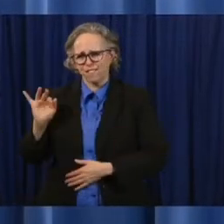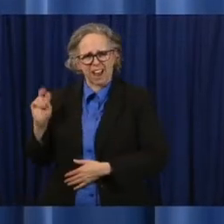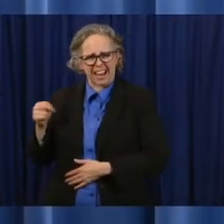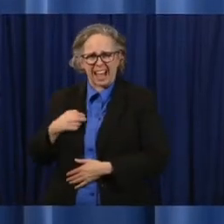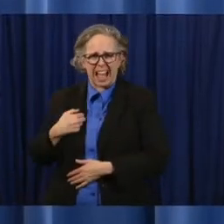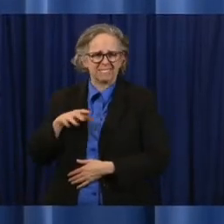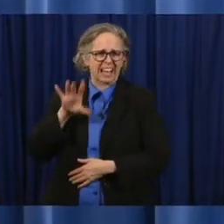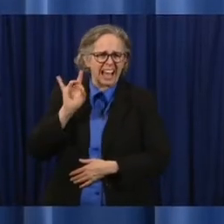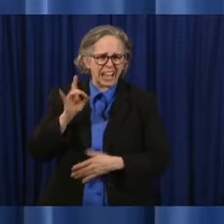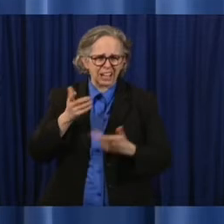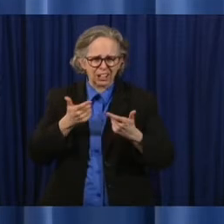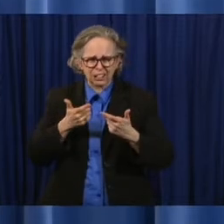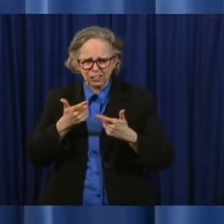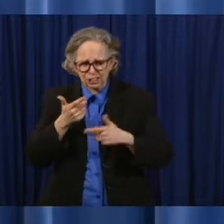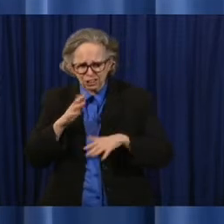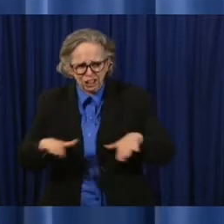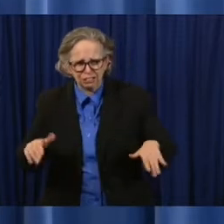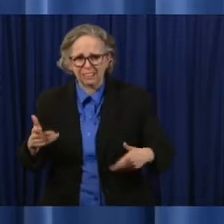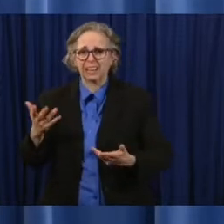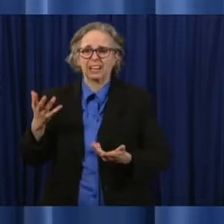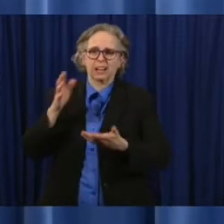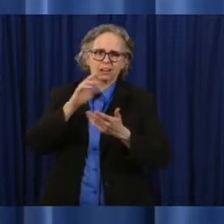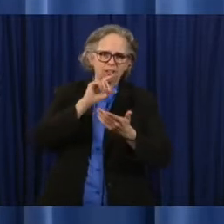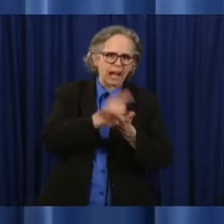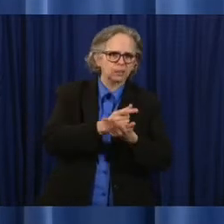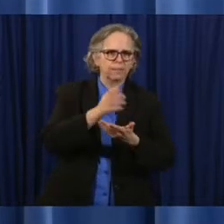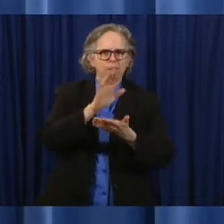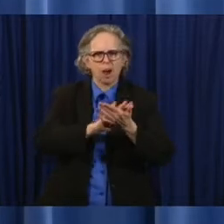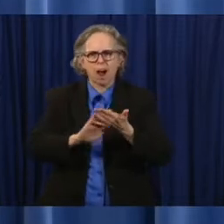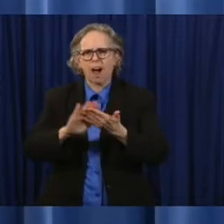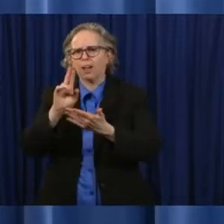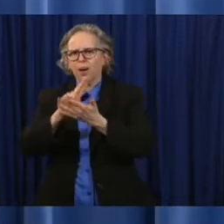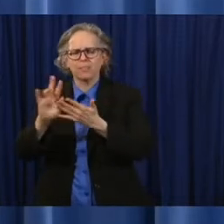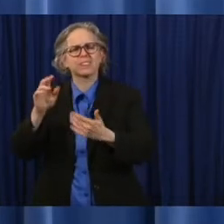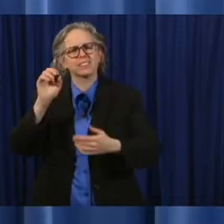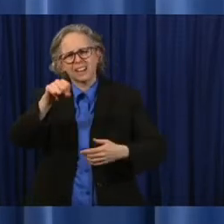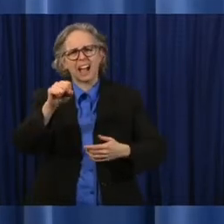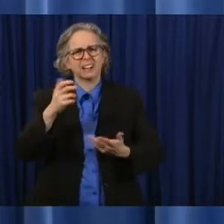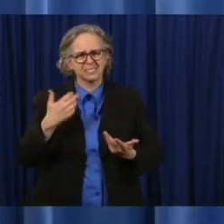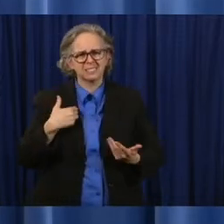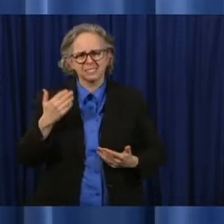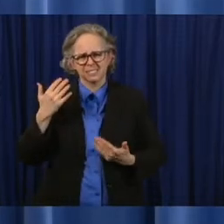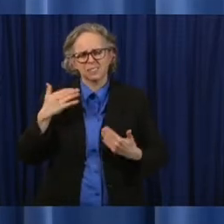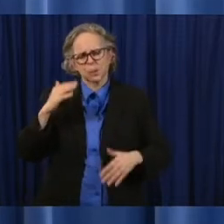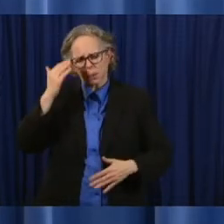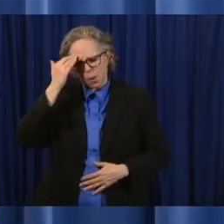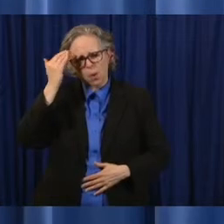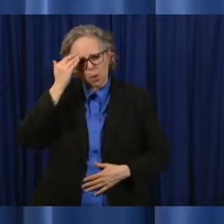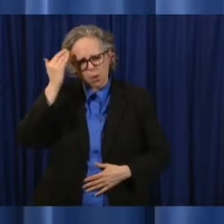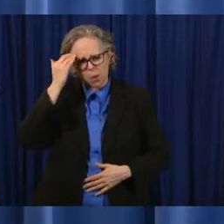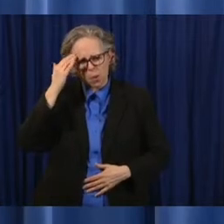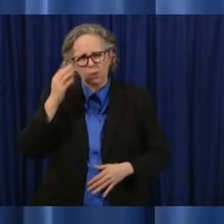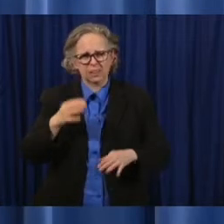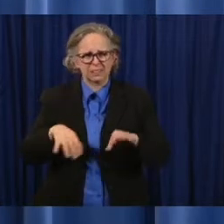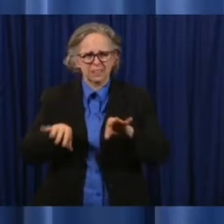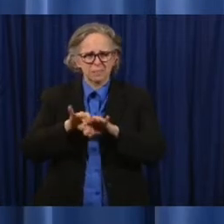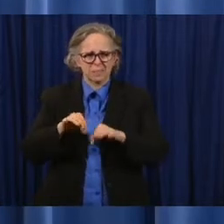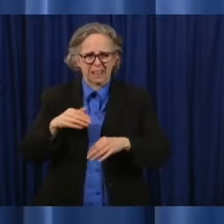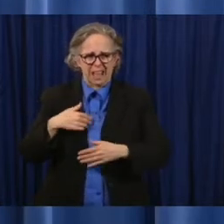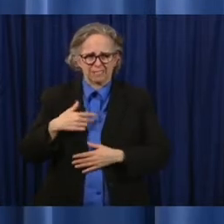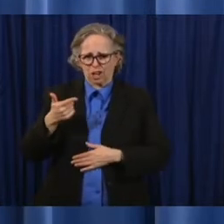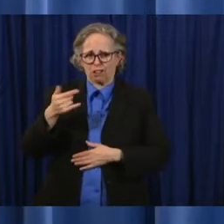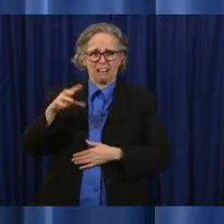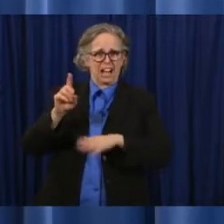I know what a big deal that was, both the high school and the college. We've had grandchildren, same position, who have